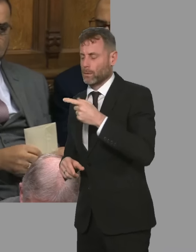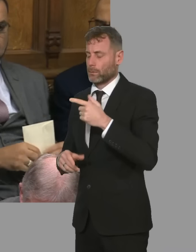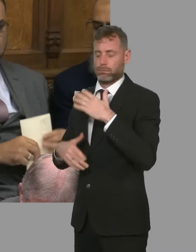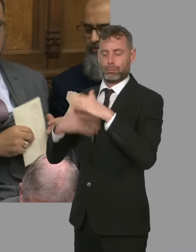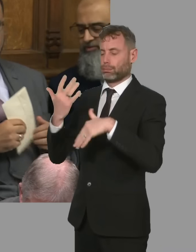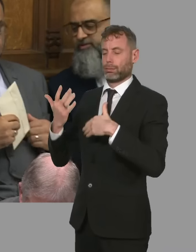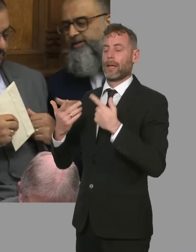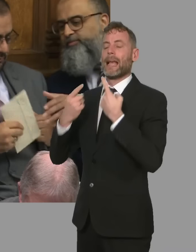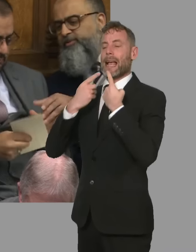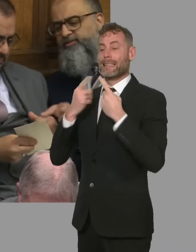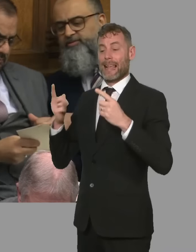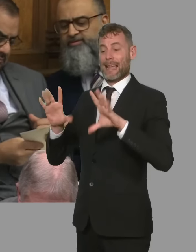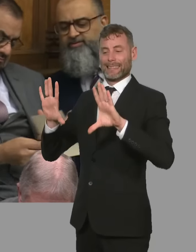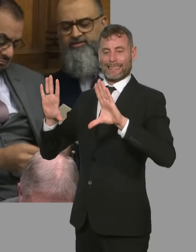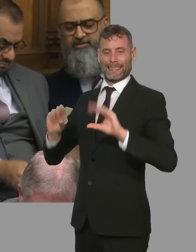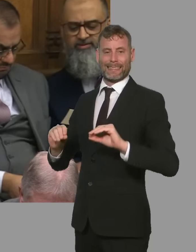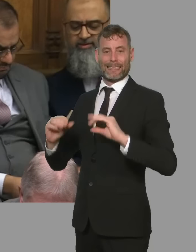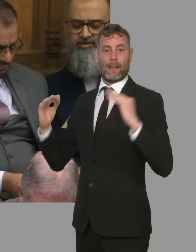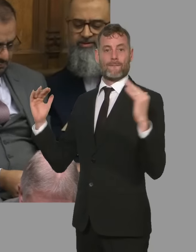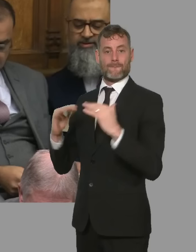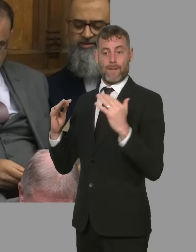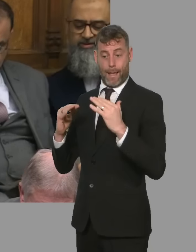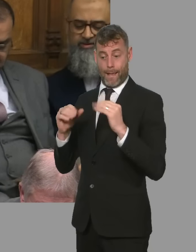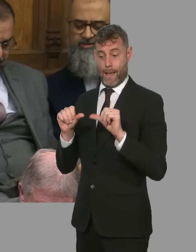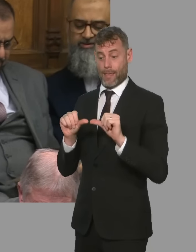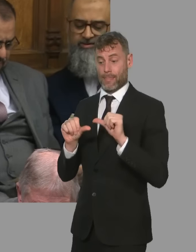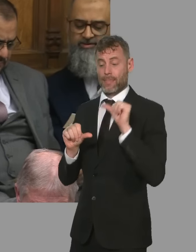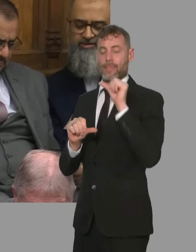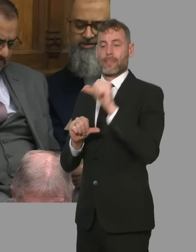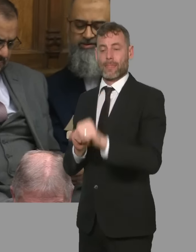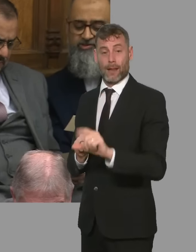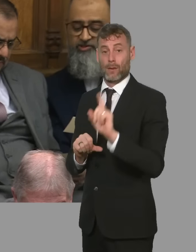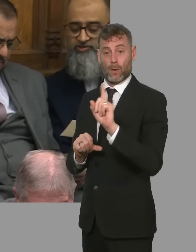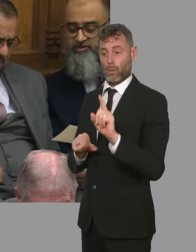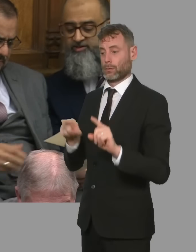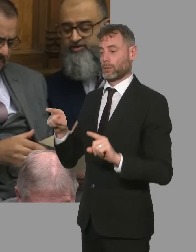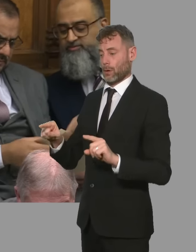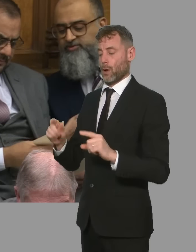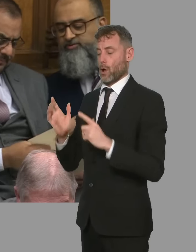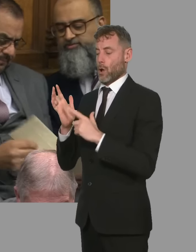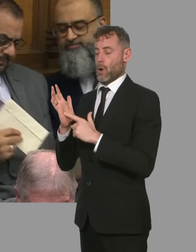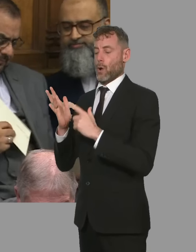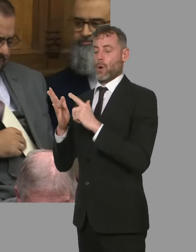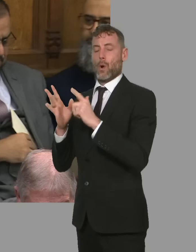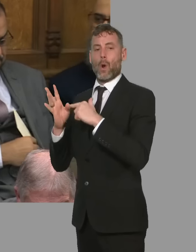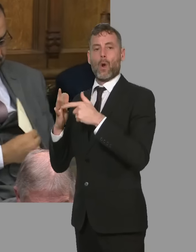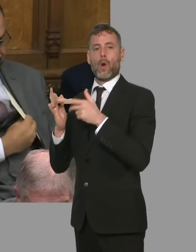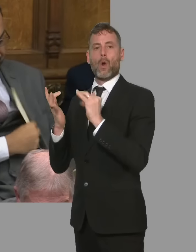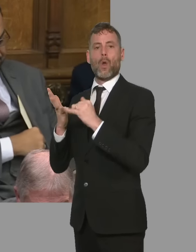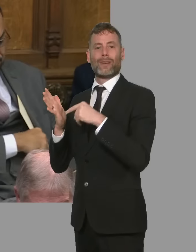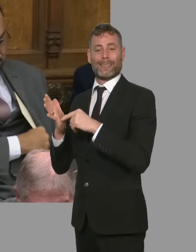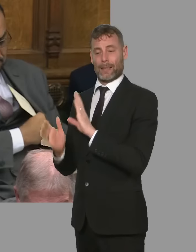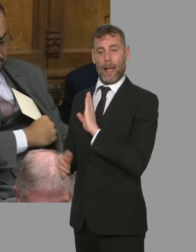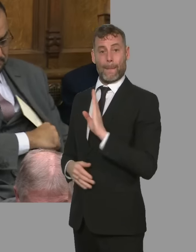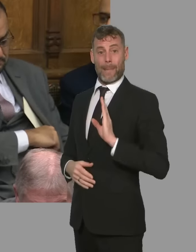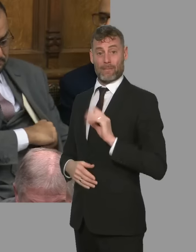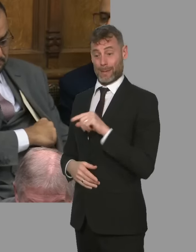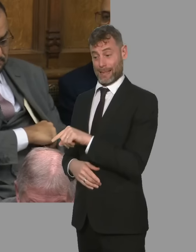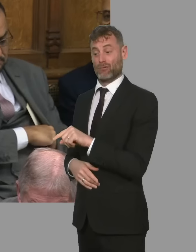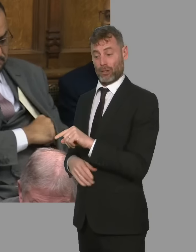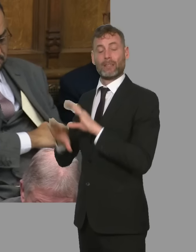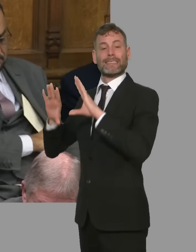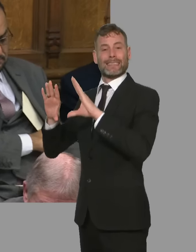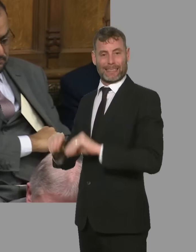paramilitary ceasefire doing likewise. But civilised society should never applaud or celebrate